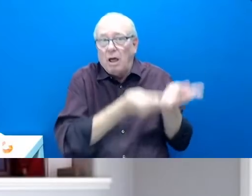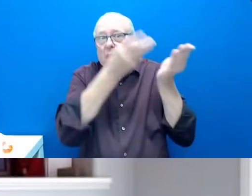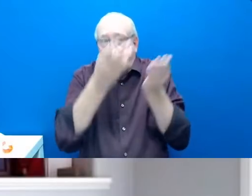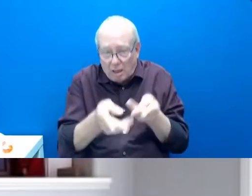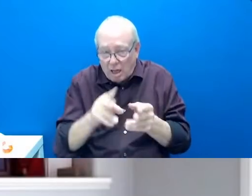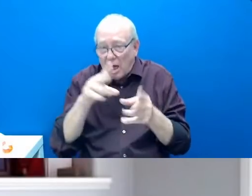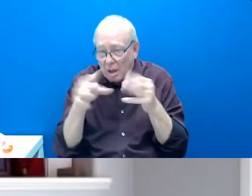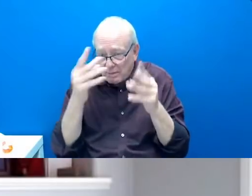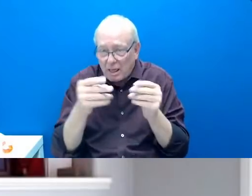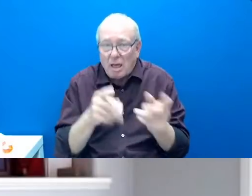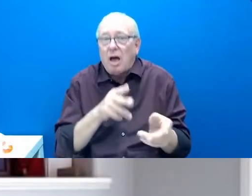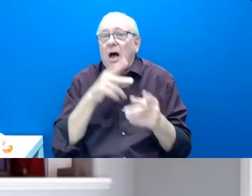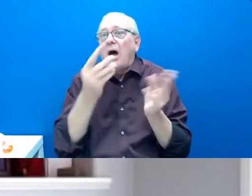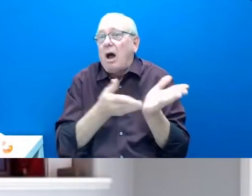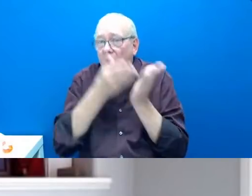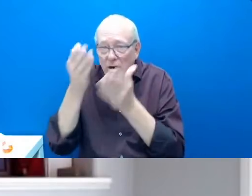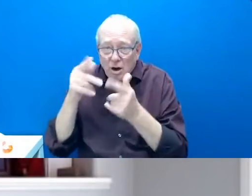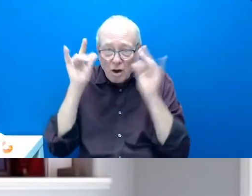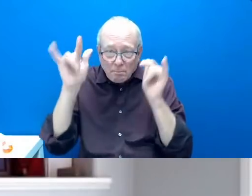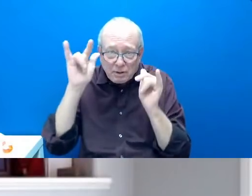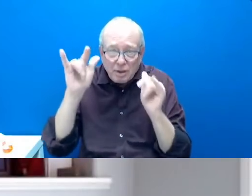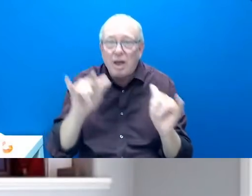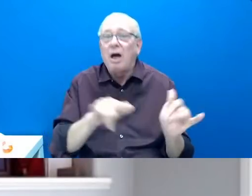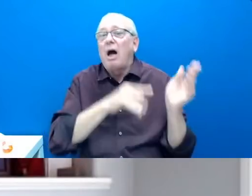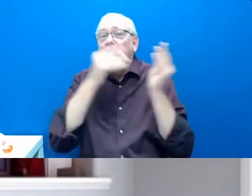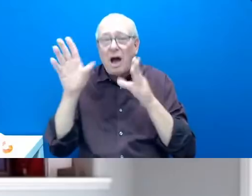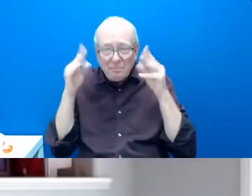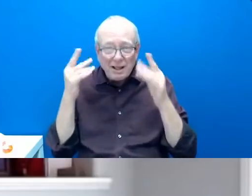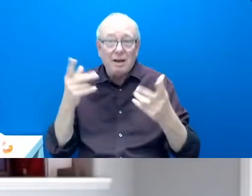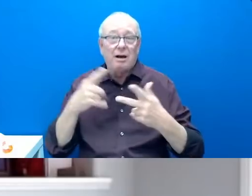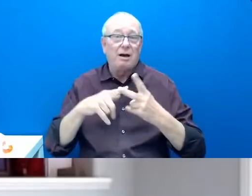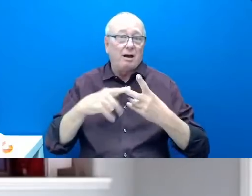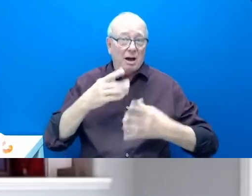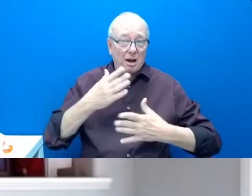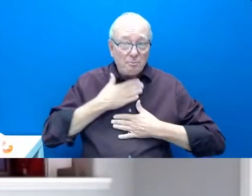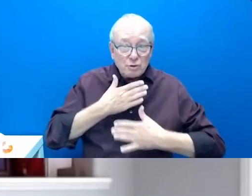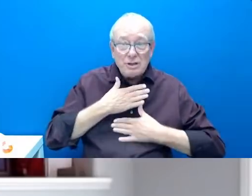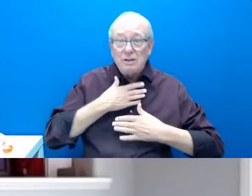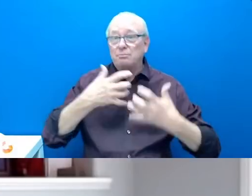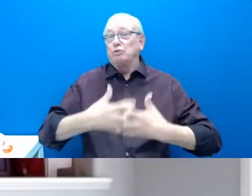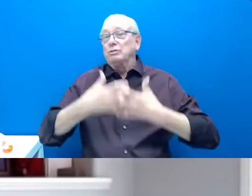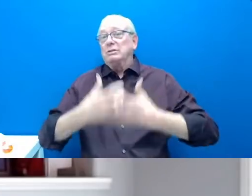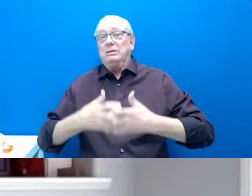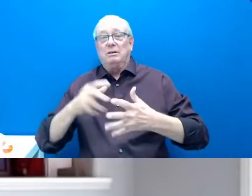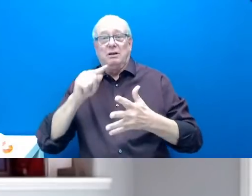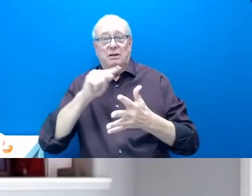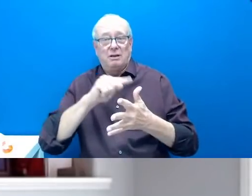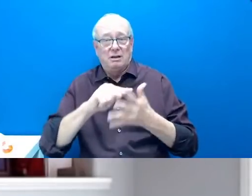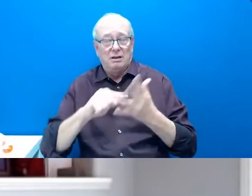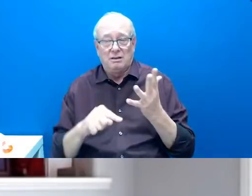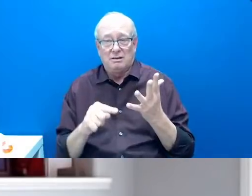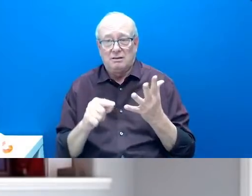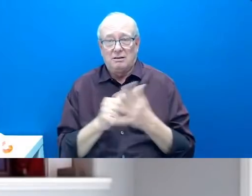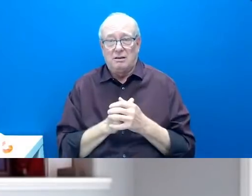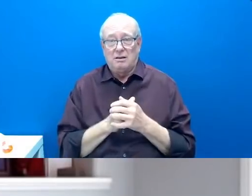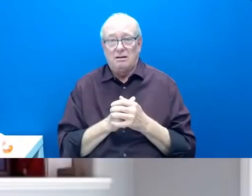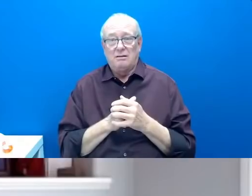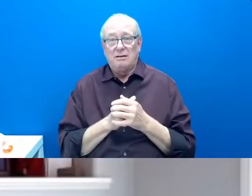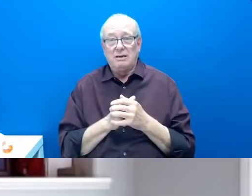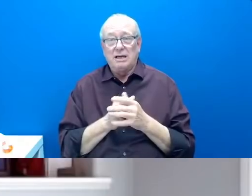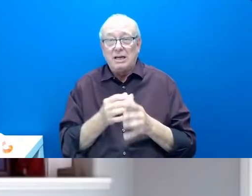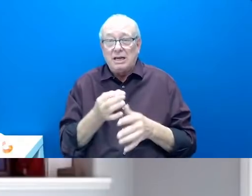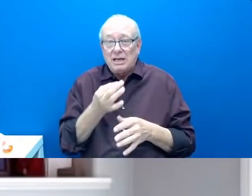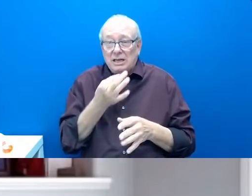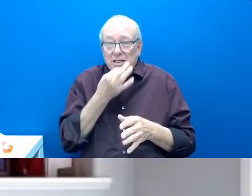happen, whether it's monitoring devices, breathing machines, for example. And our members of